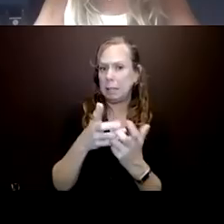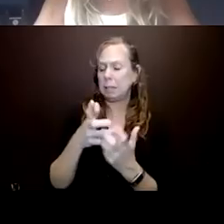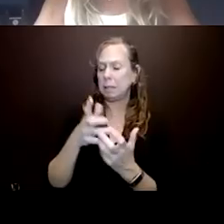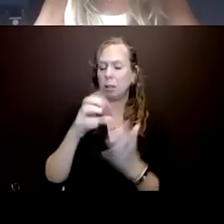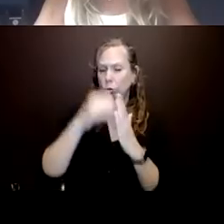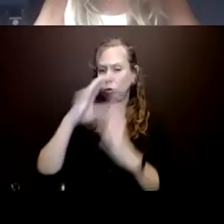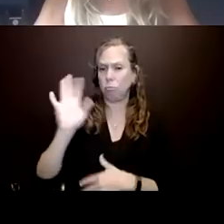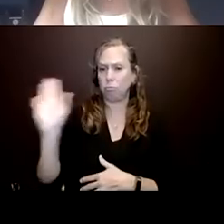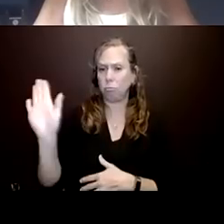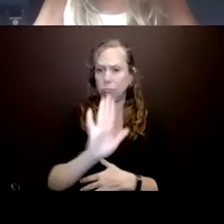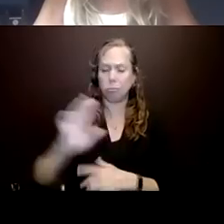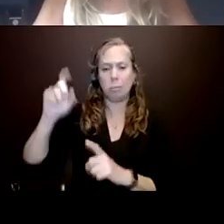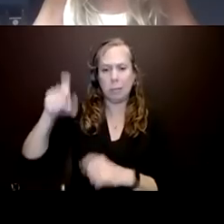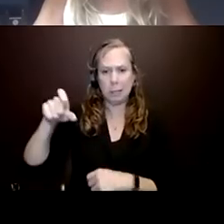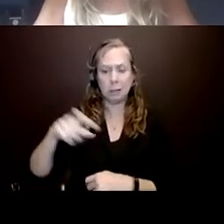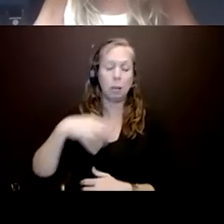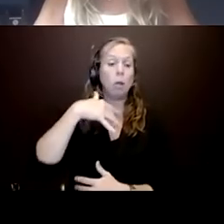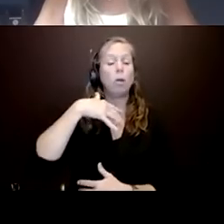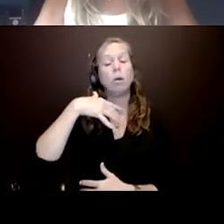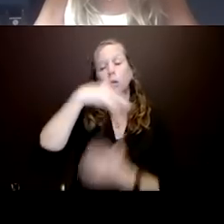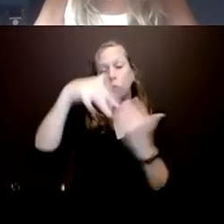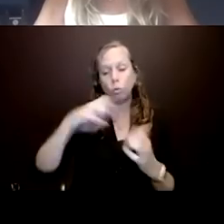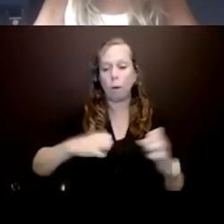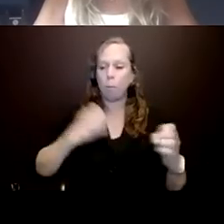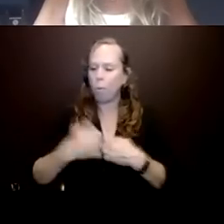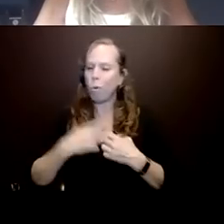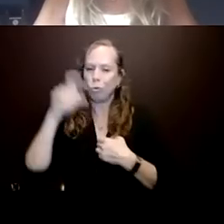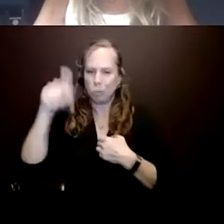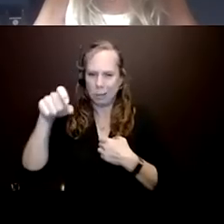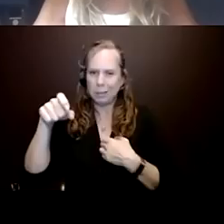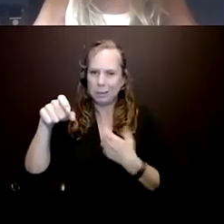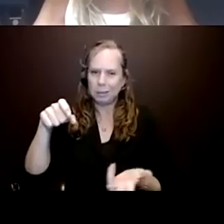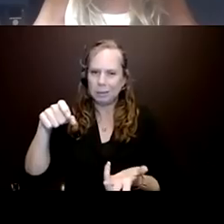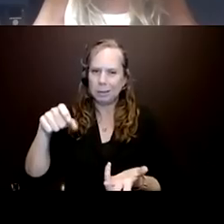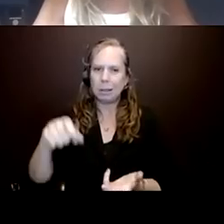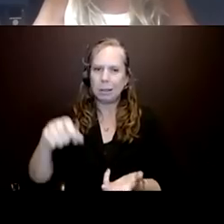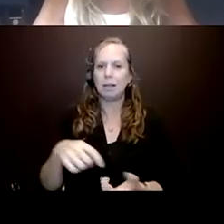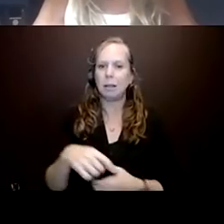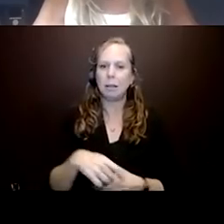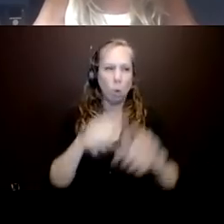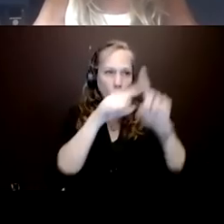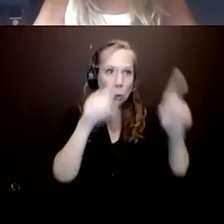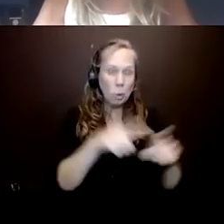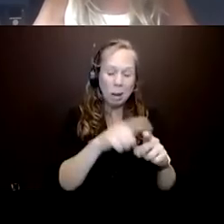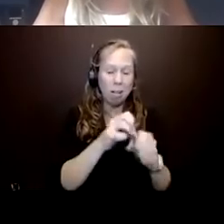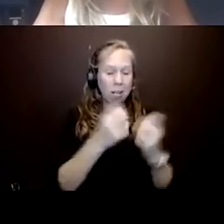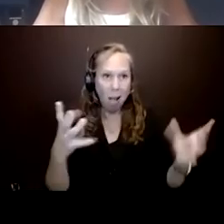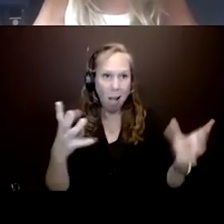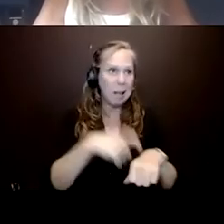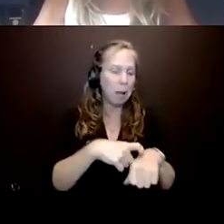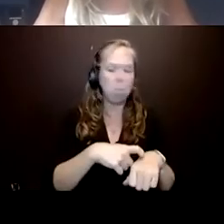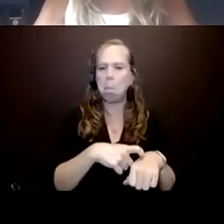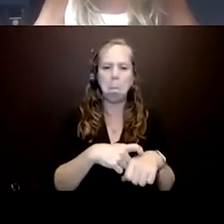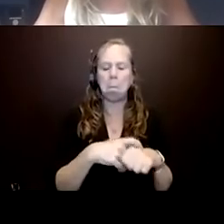their social-emotional needs, so they weren't getting too much time on that screen. So we are still going